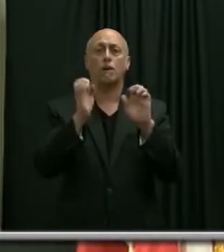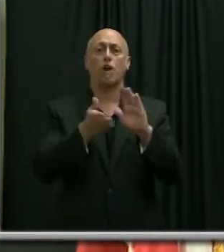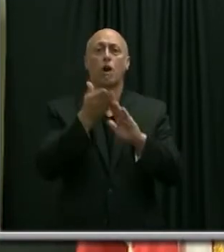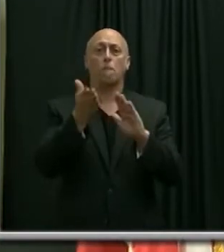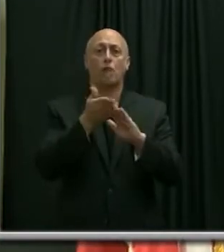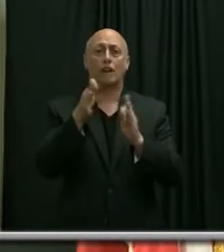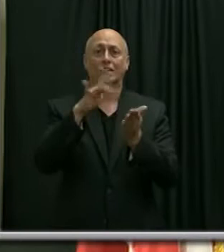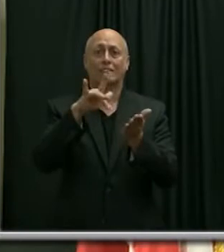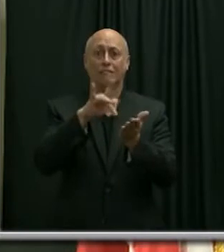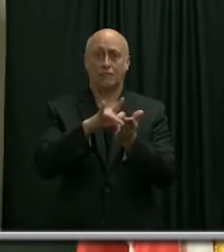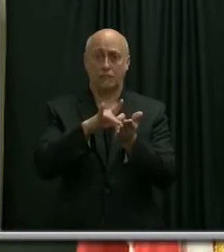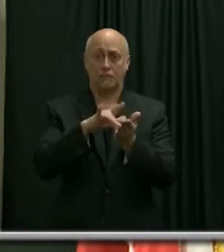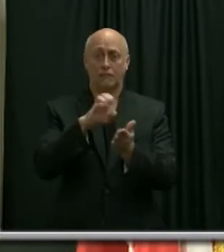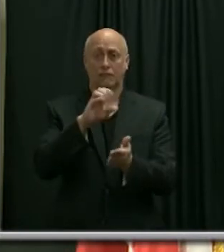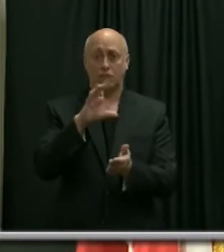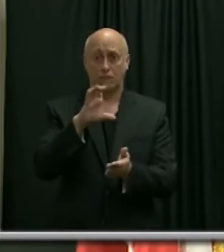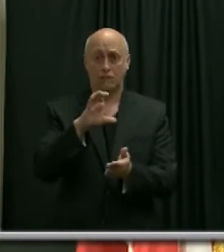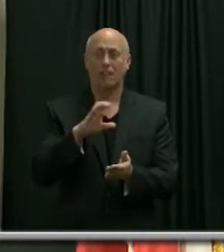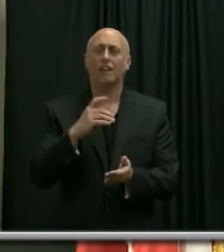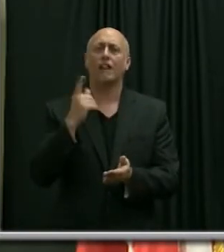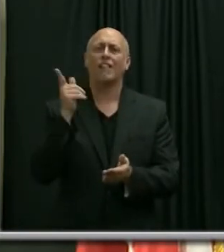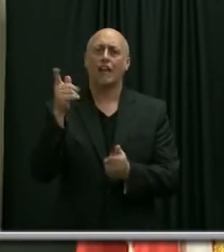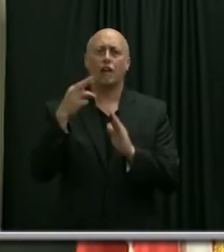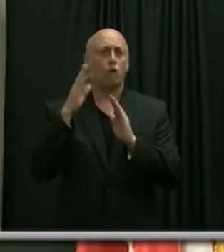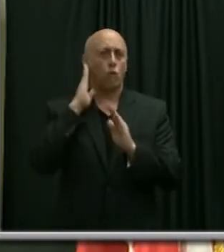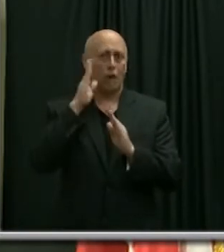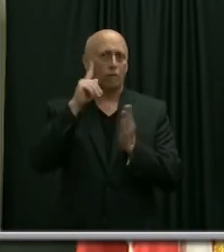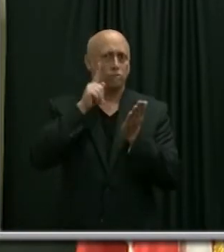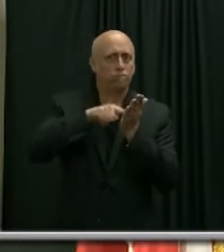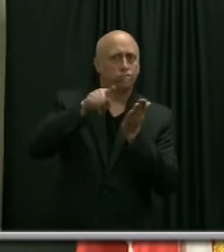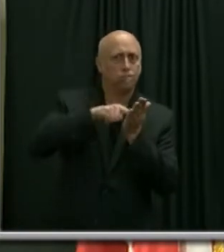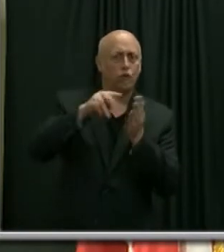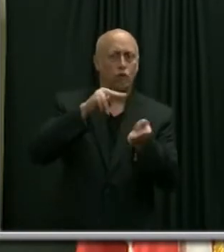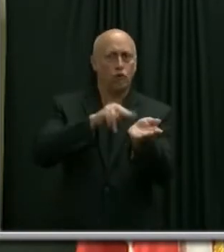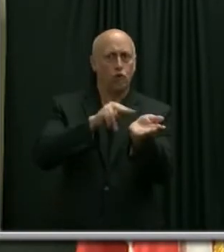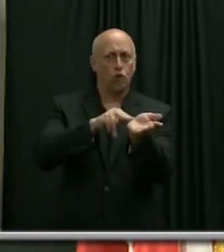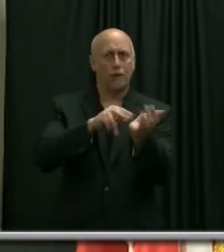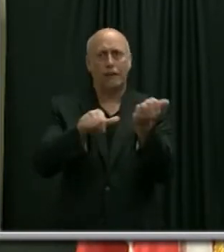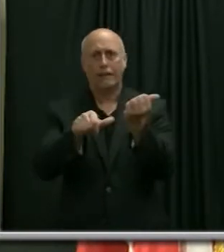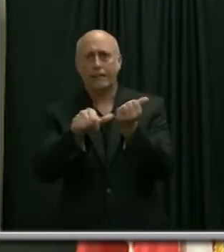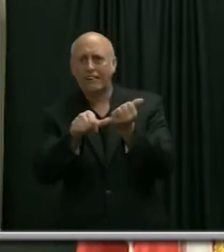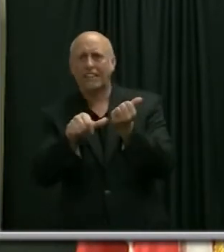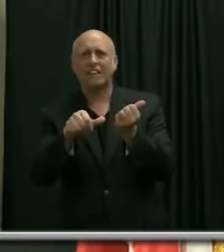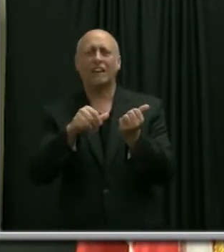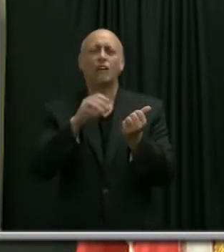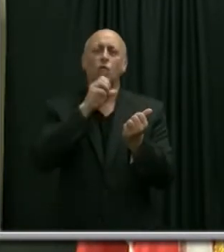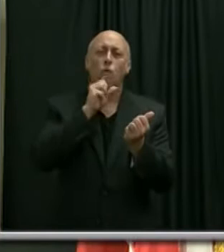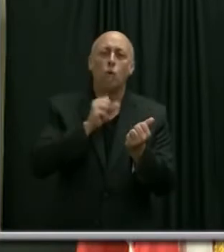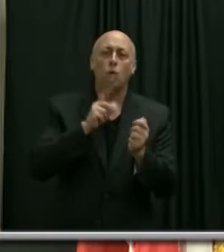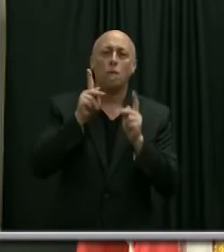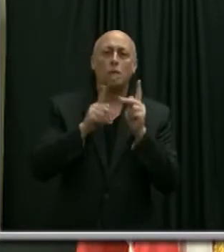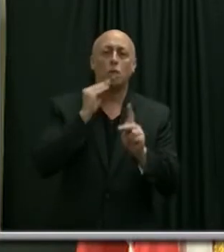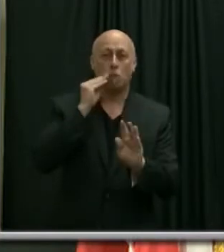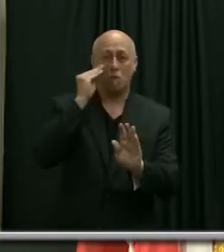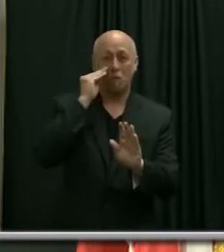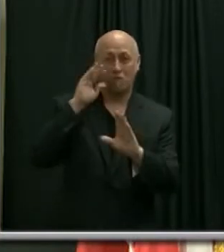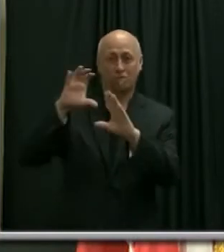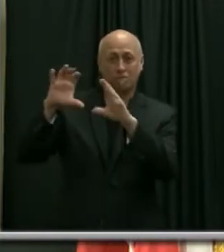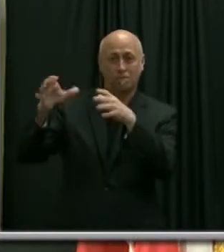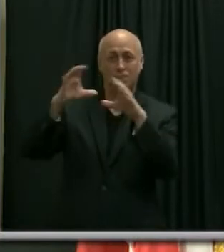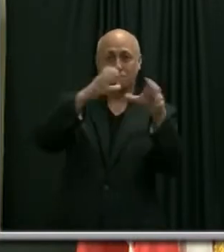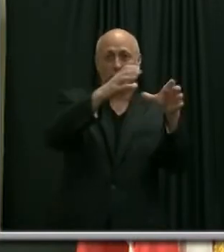Operations Center who is representing all of the nursing homes, assisted living, and elder residences throughout